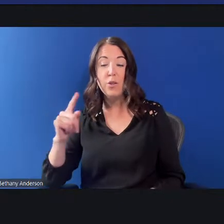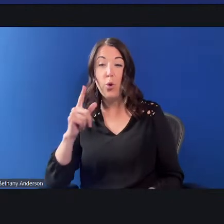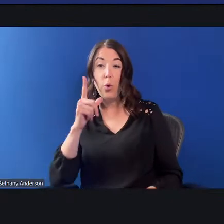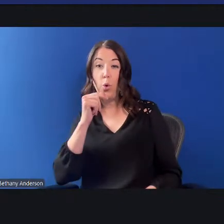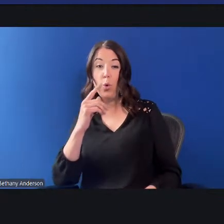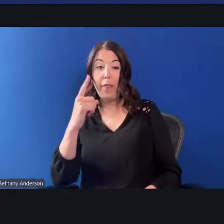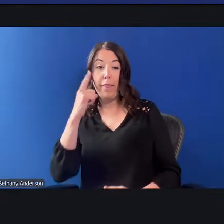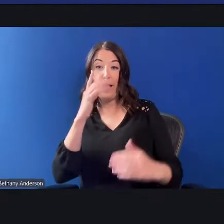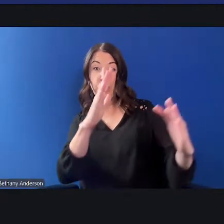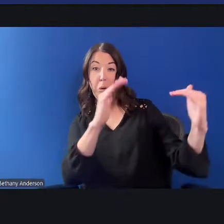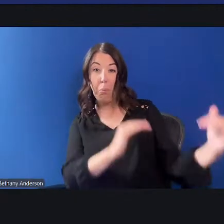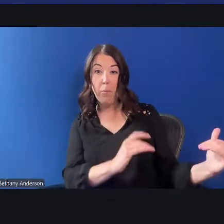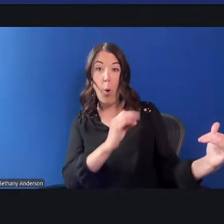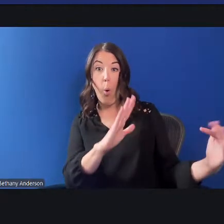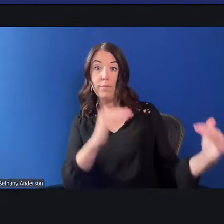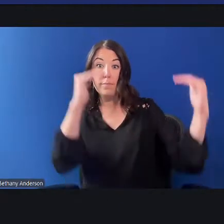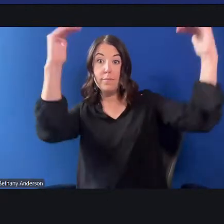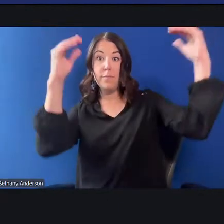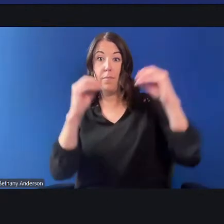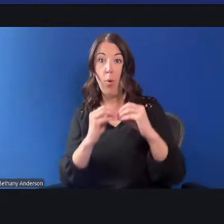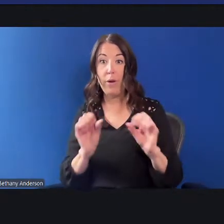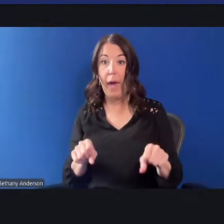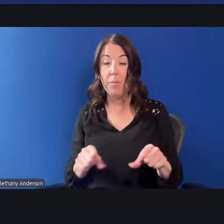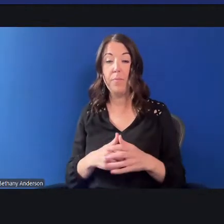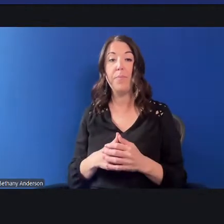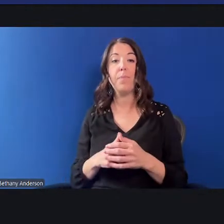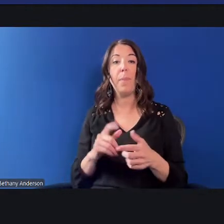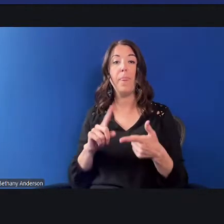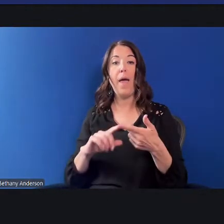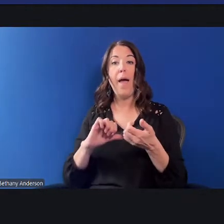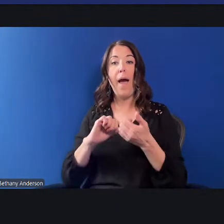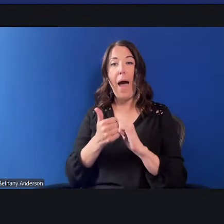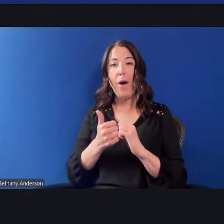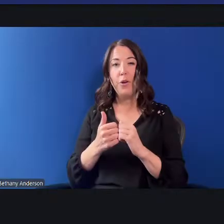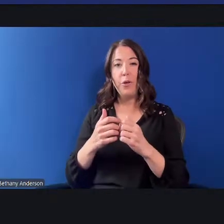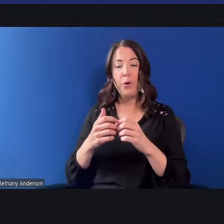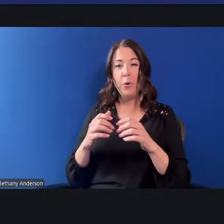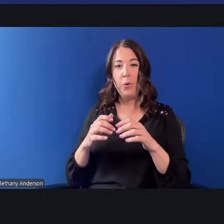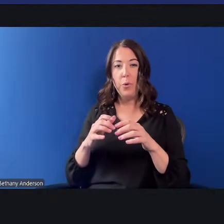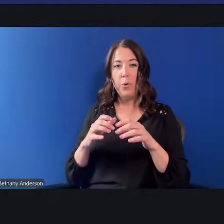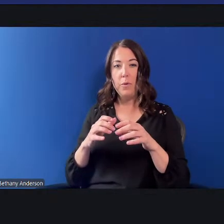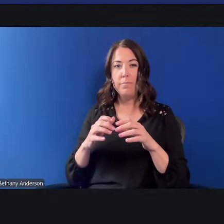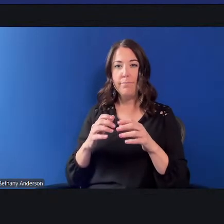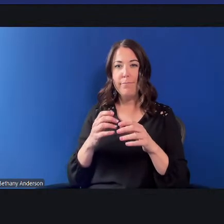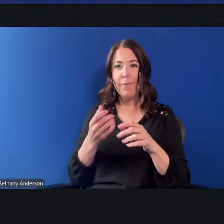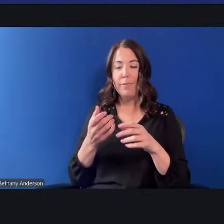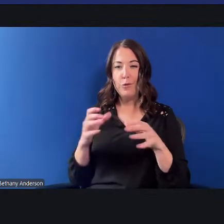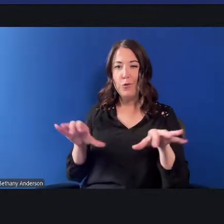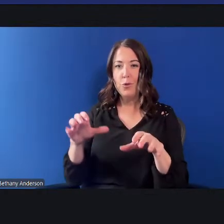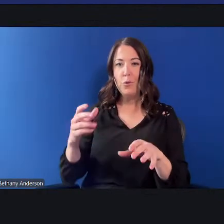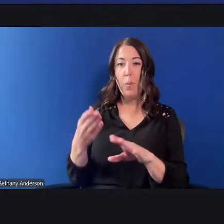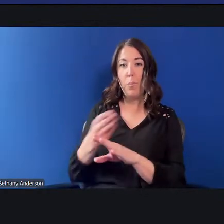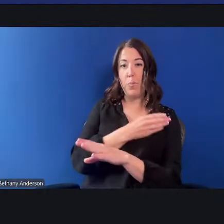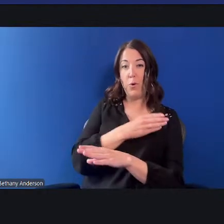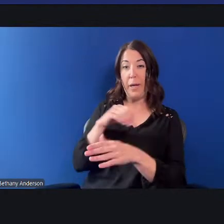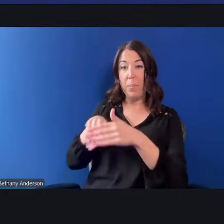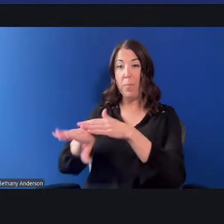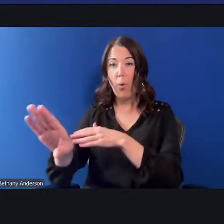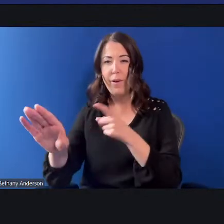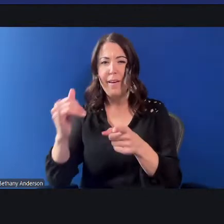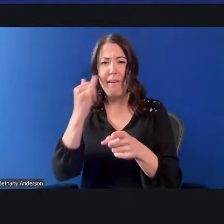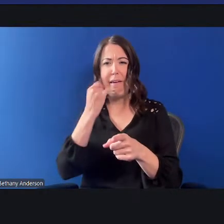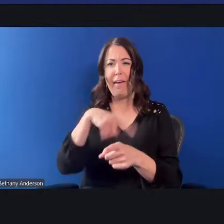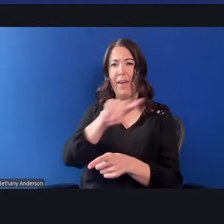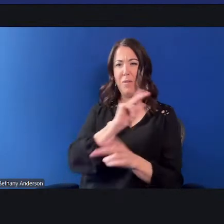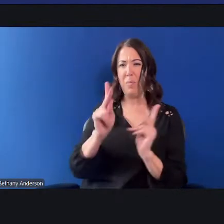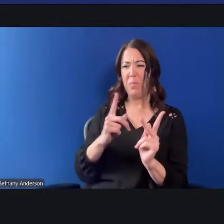you are? How do you confidently use pre-boarding when confronted by angry first-class passengers who think it's unfair that you need extra time to